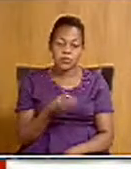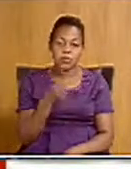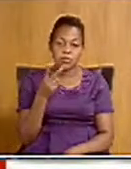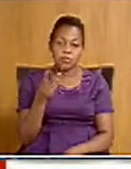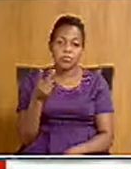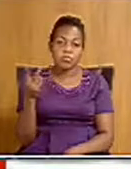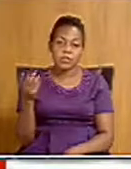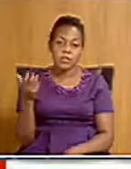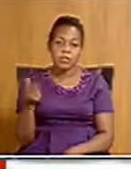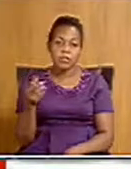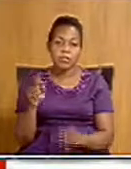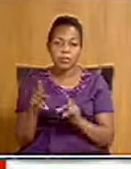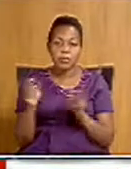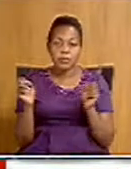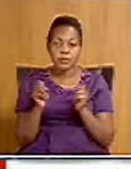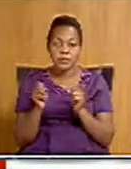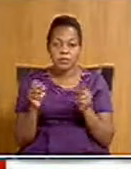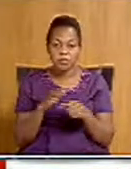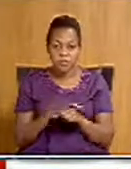442,226 infections,